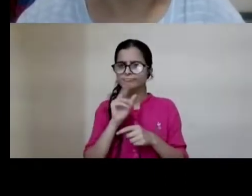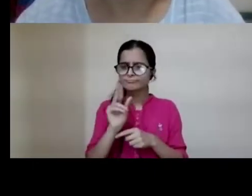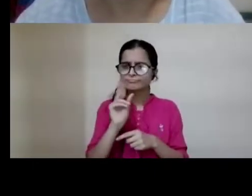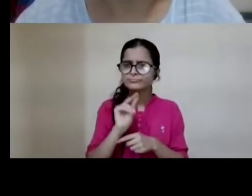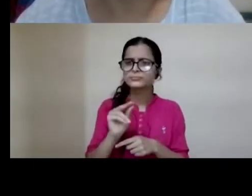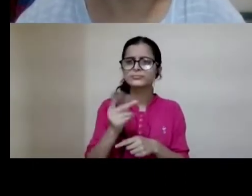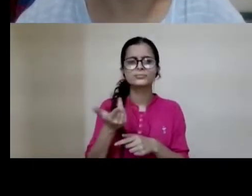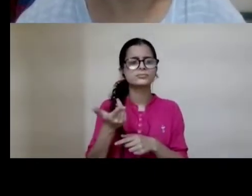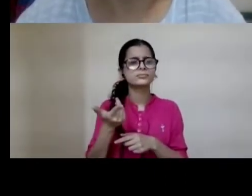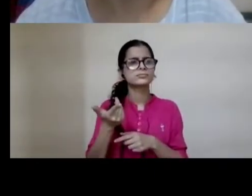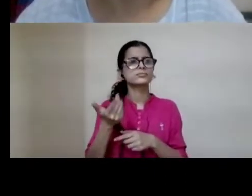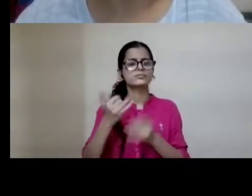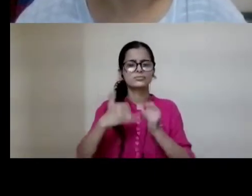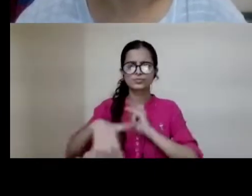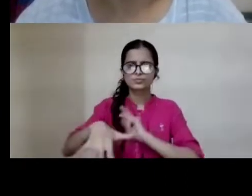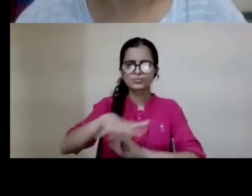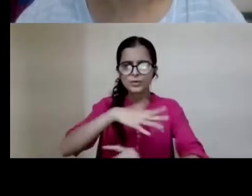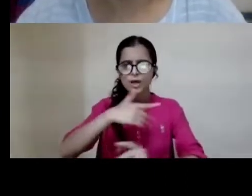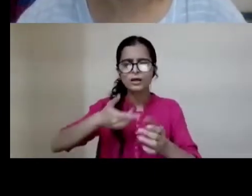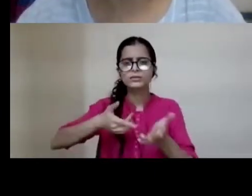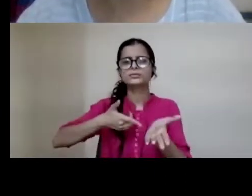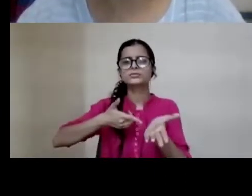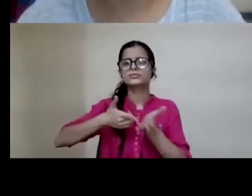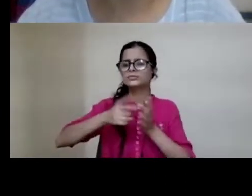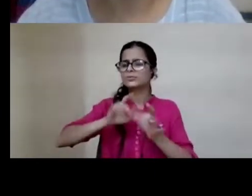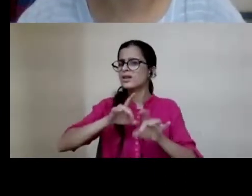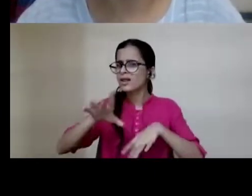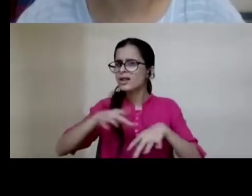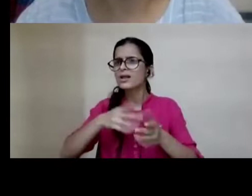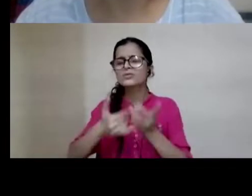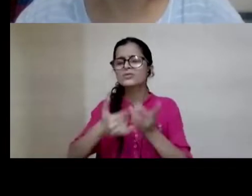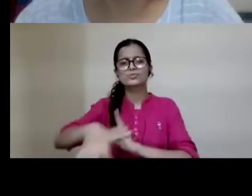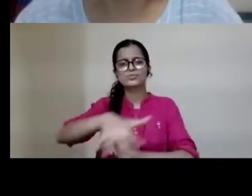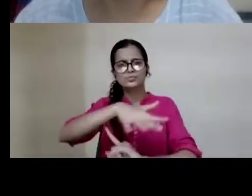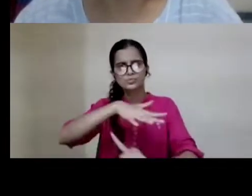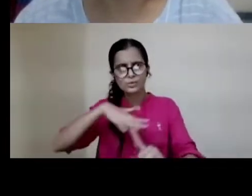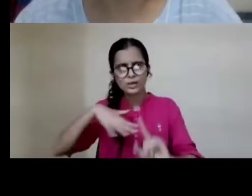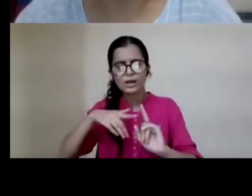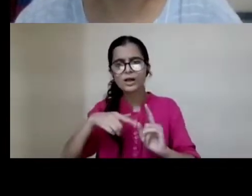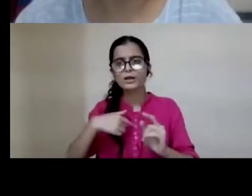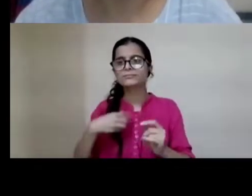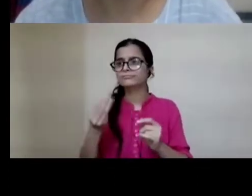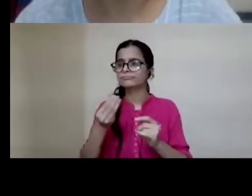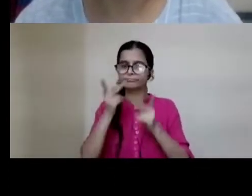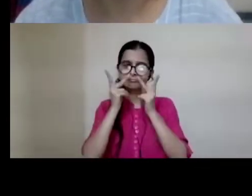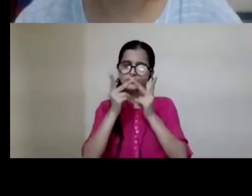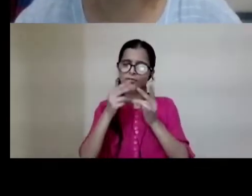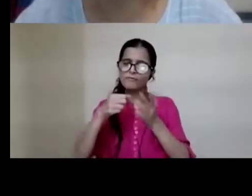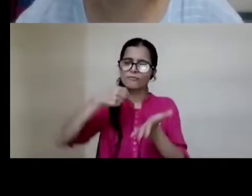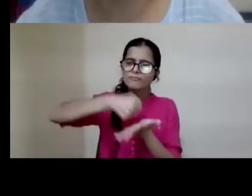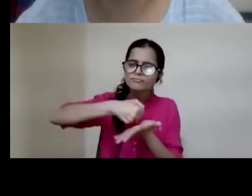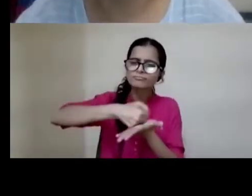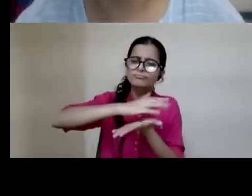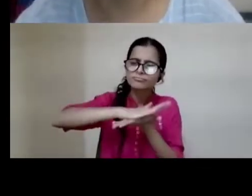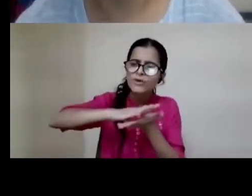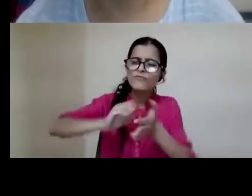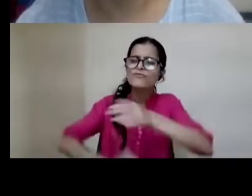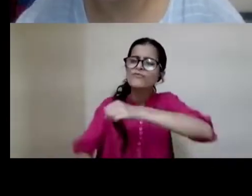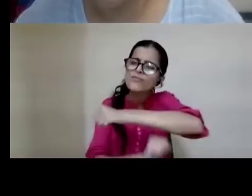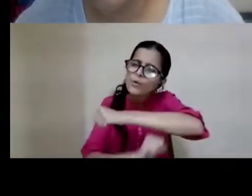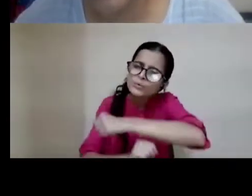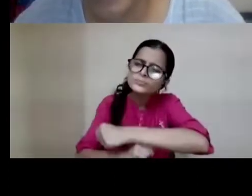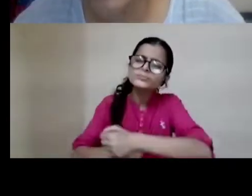of law society, we need to somewhere on a very foundational basis question